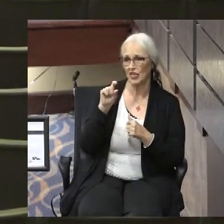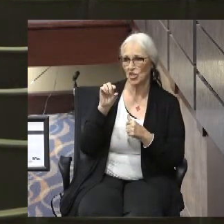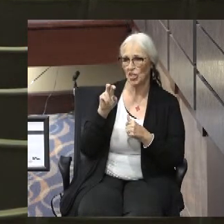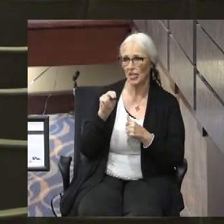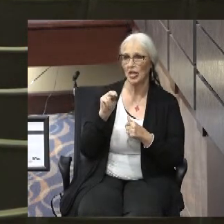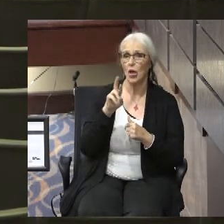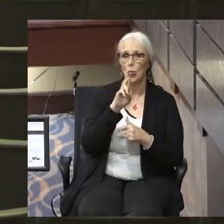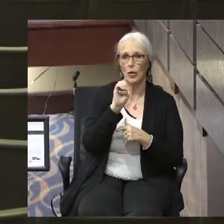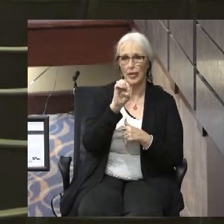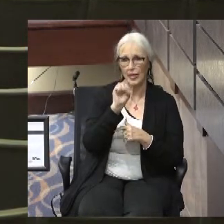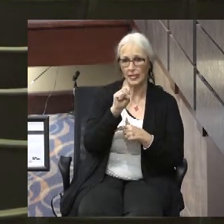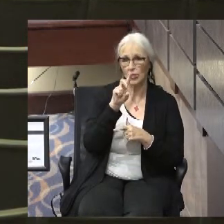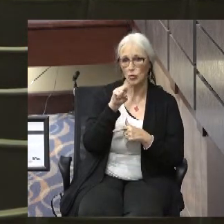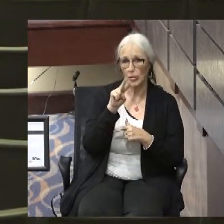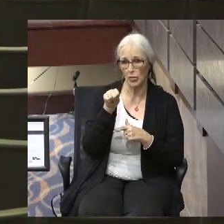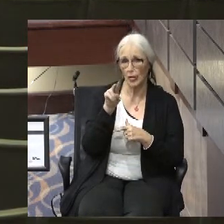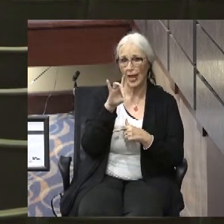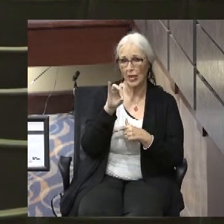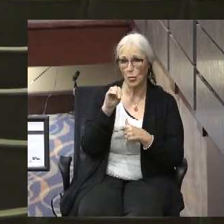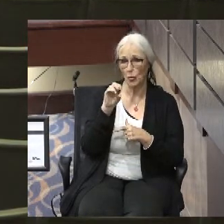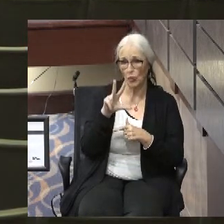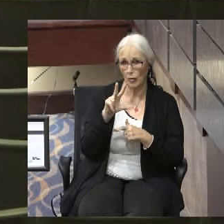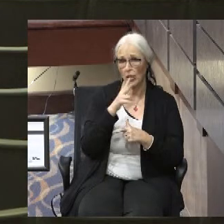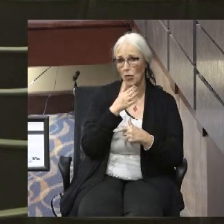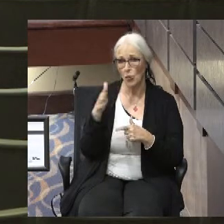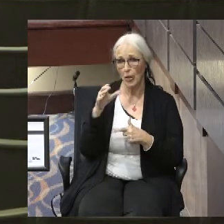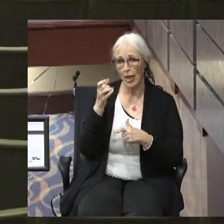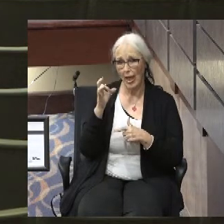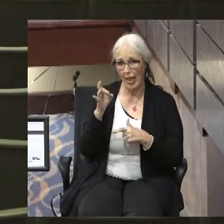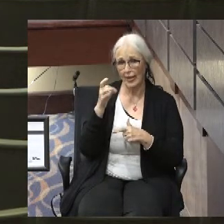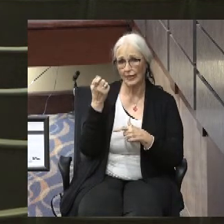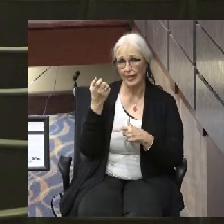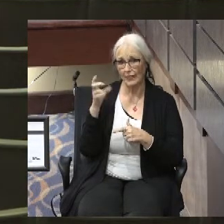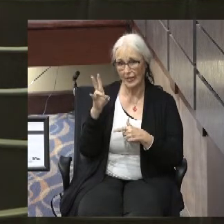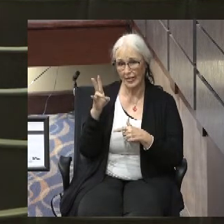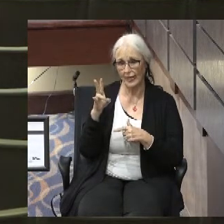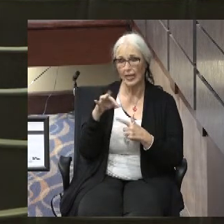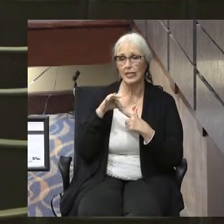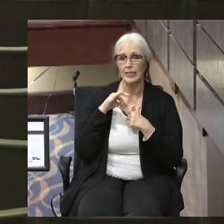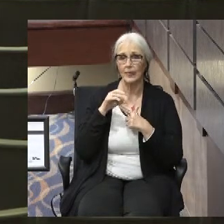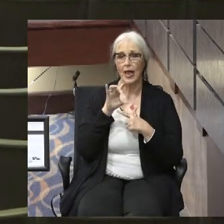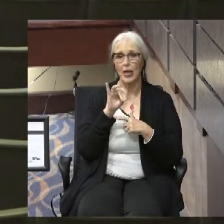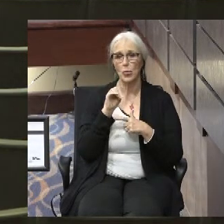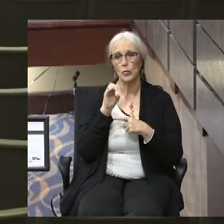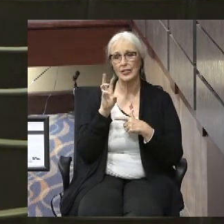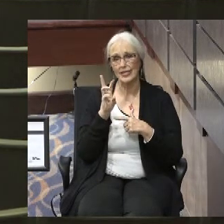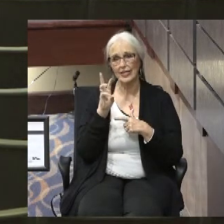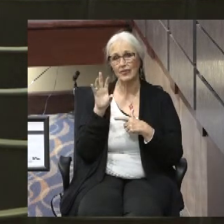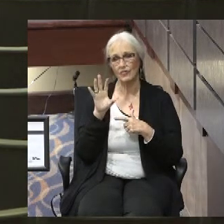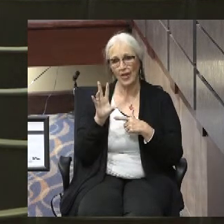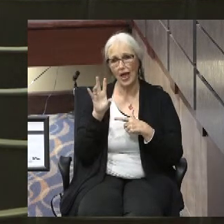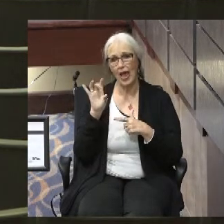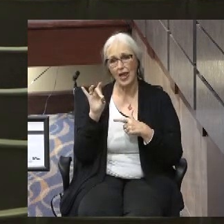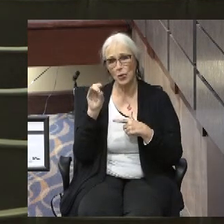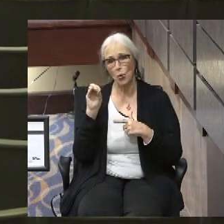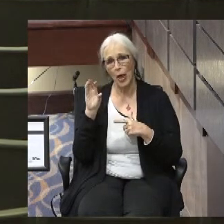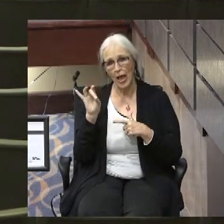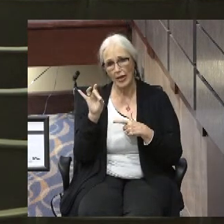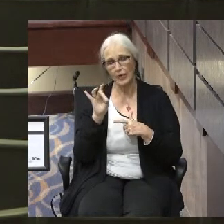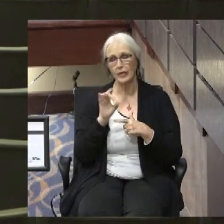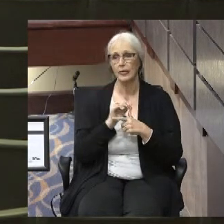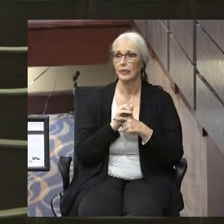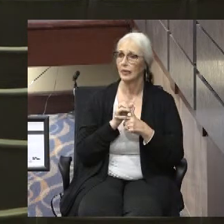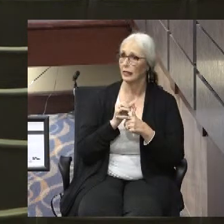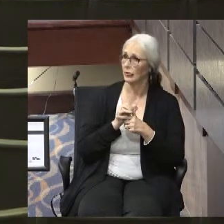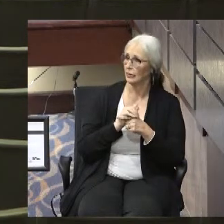resolutions 2022-803 through 817, with the exceptions of 805, 806, 807, and 808. Is there a motion on the consent